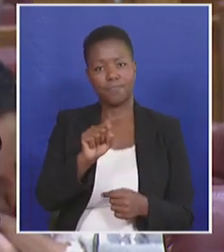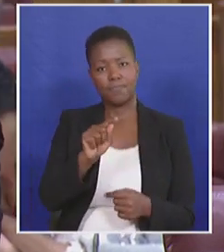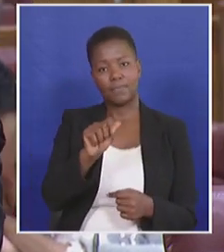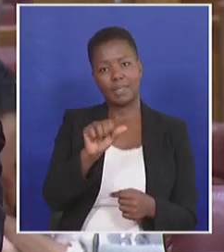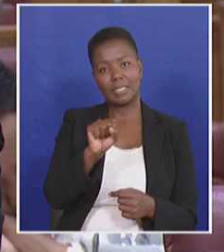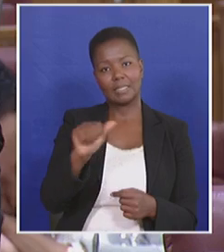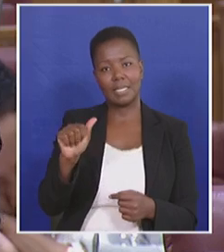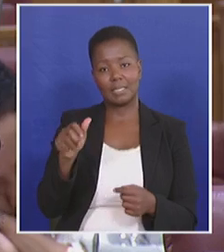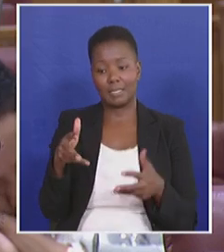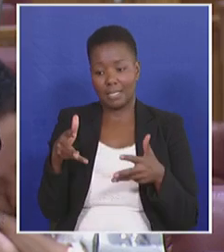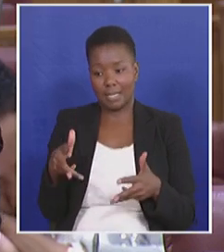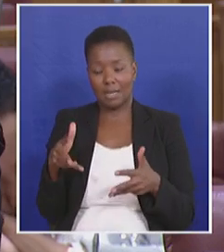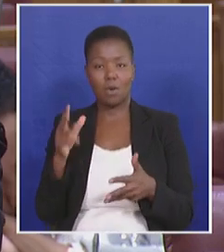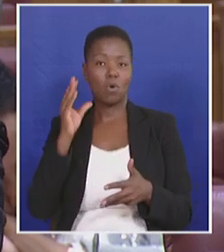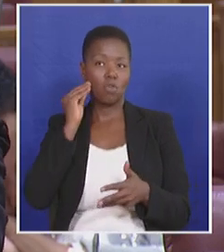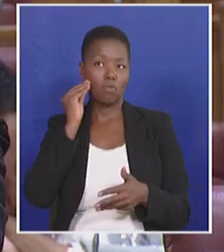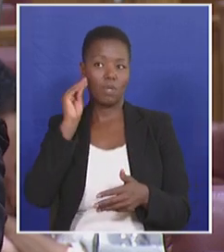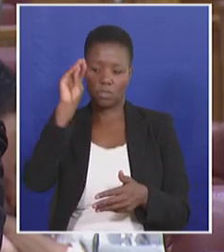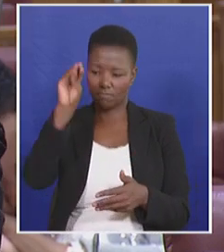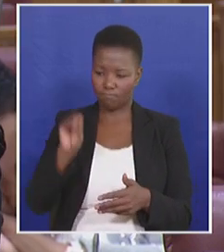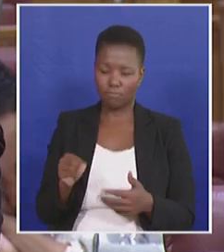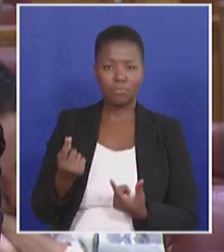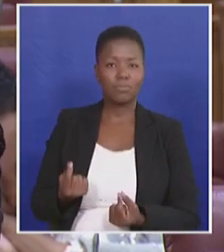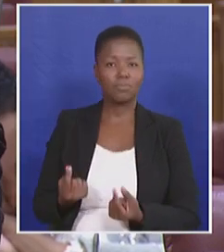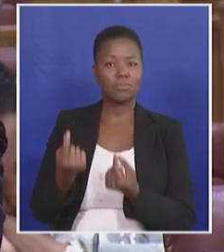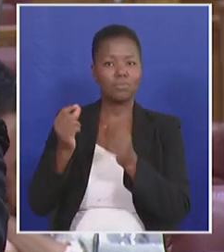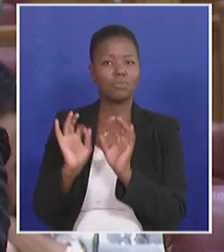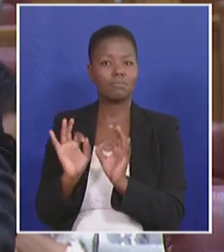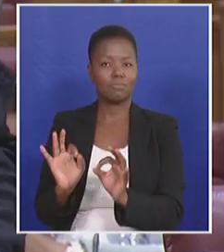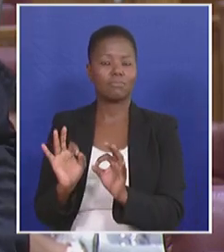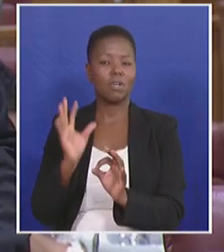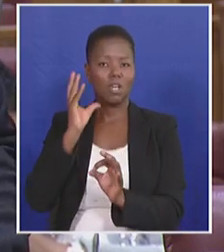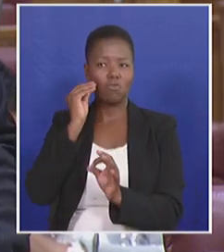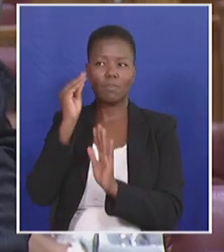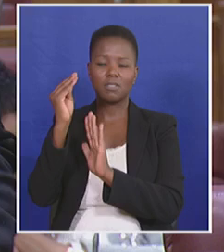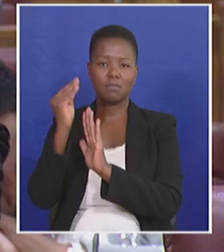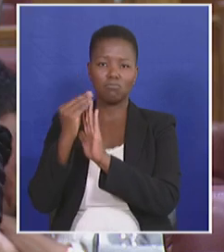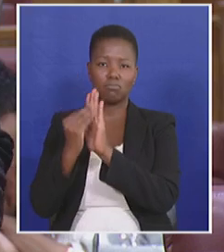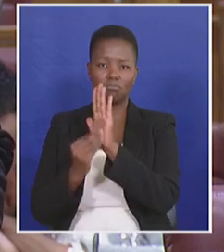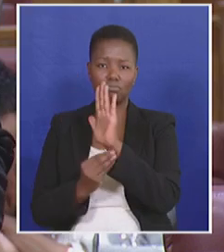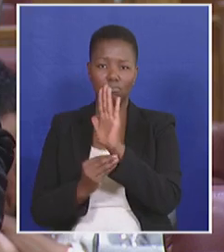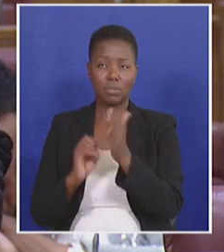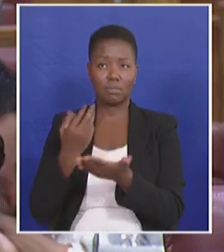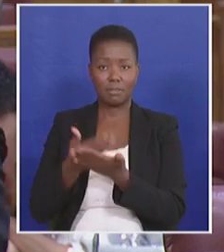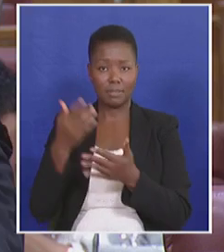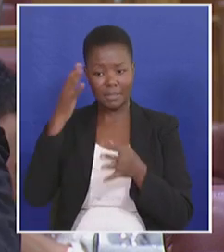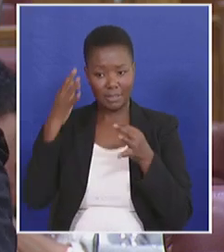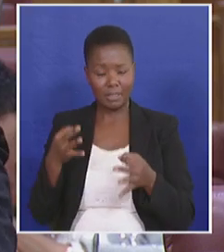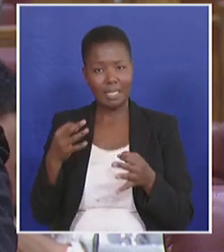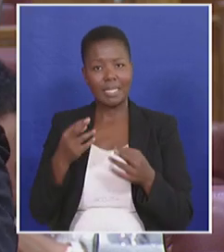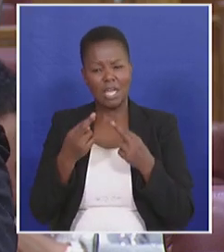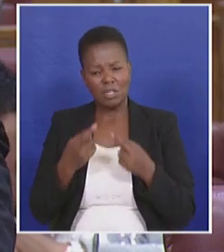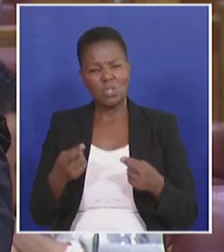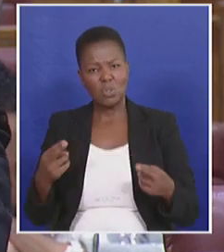sources are being used in the main for data collection in order to determine current resource requirements